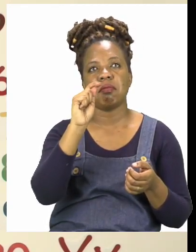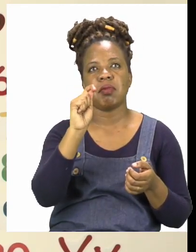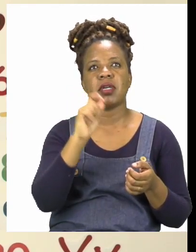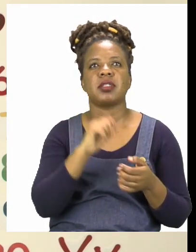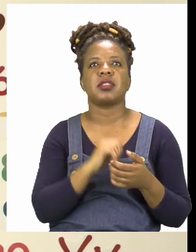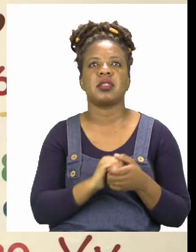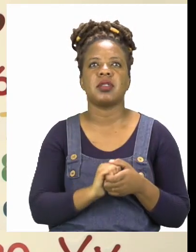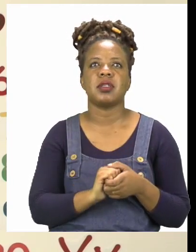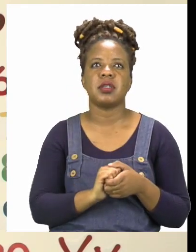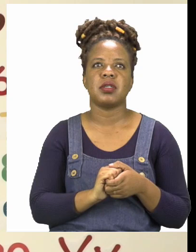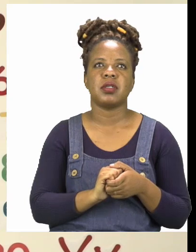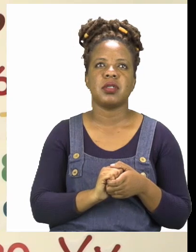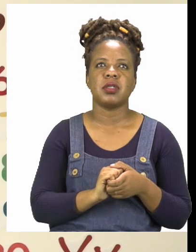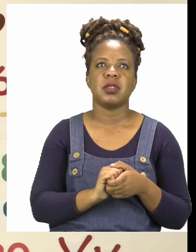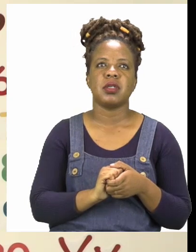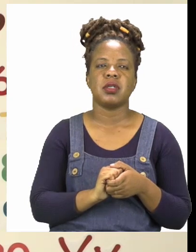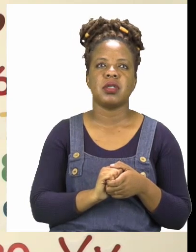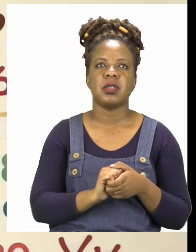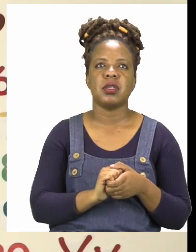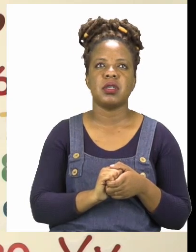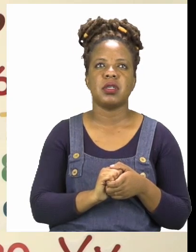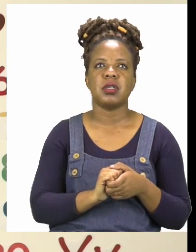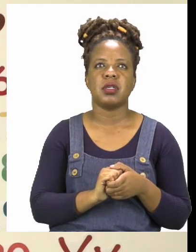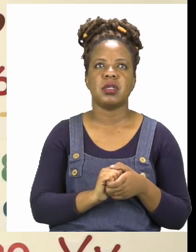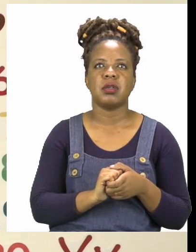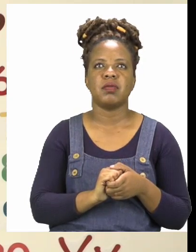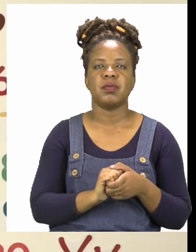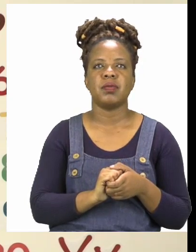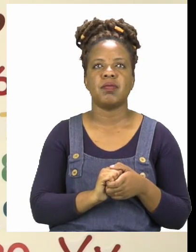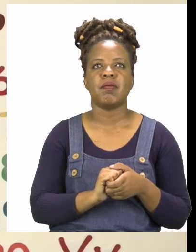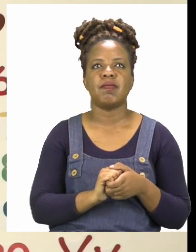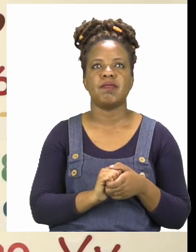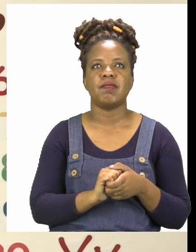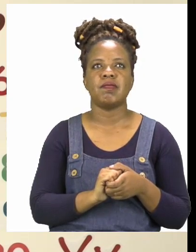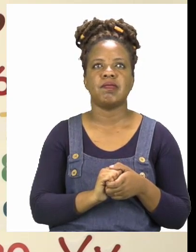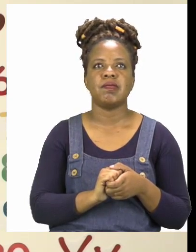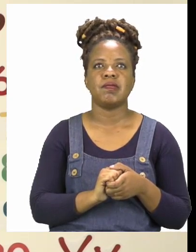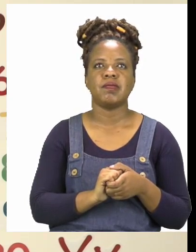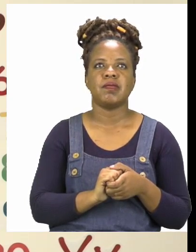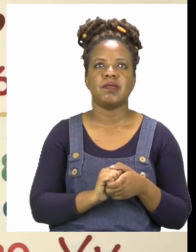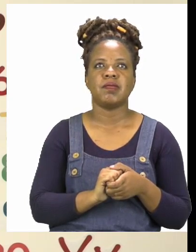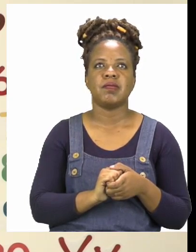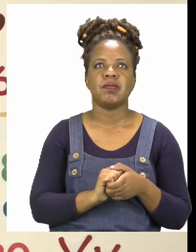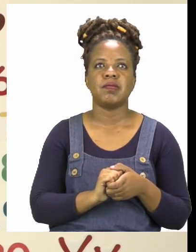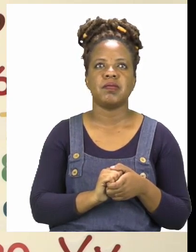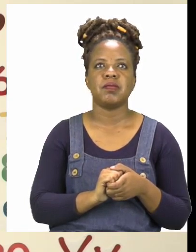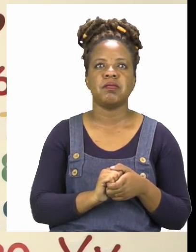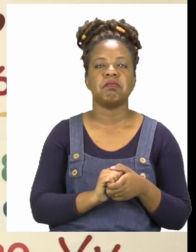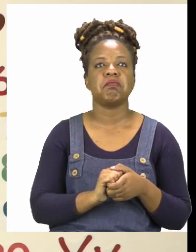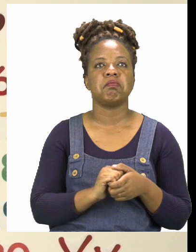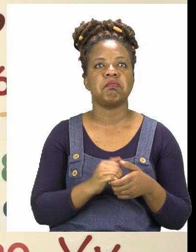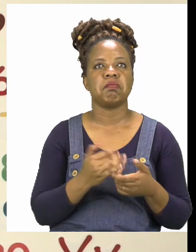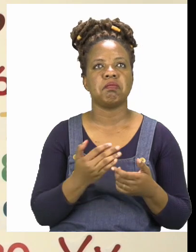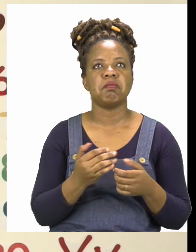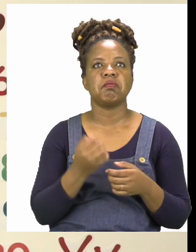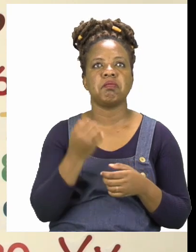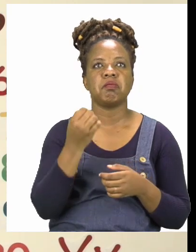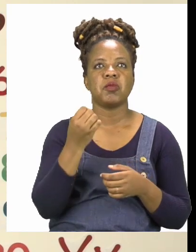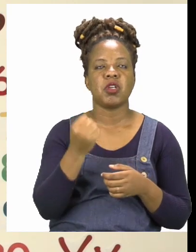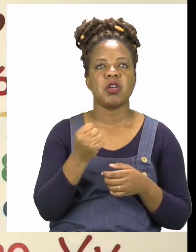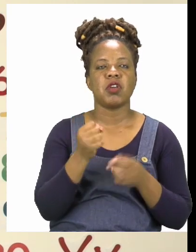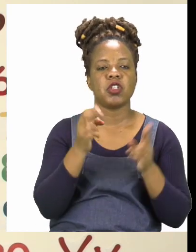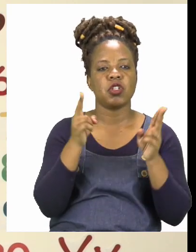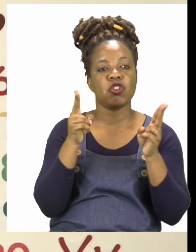to explain the hour hand. Now the hour hand is another arrow, but this one